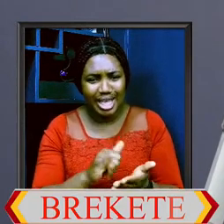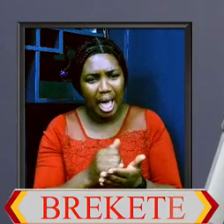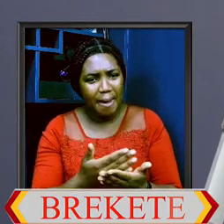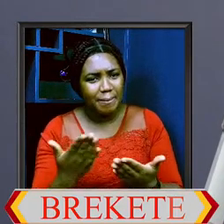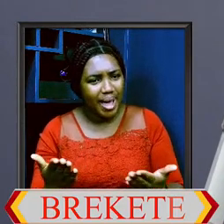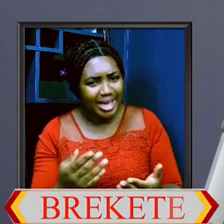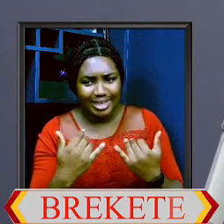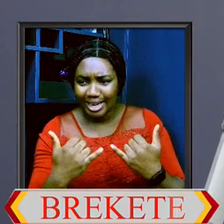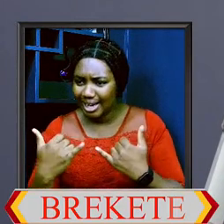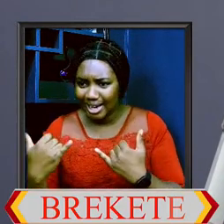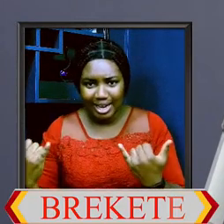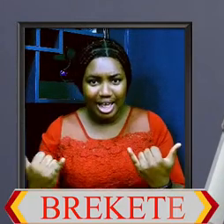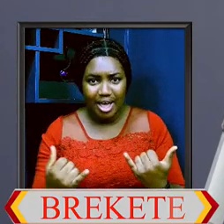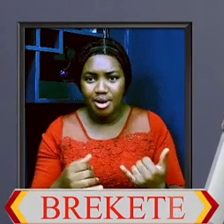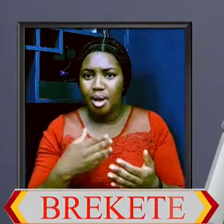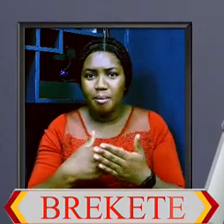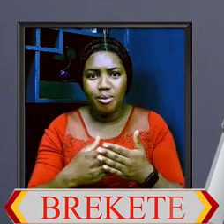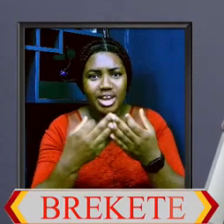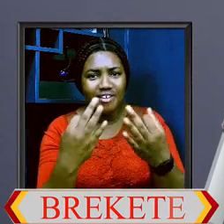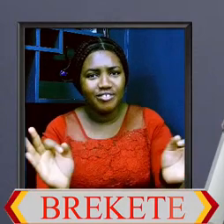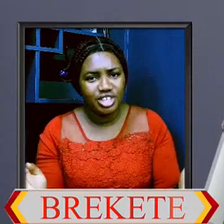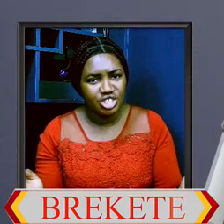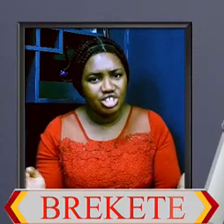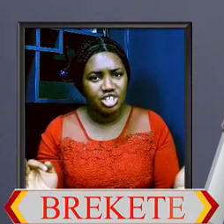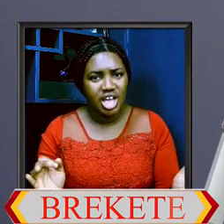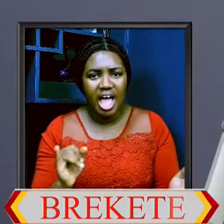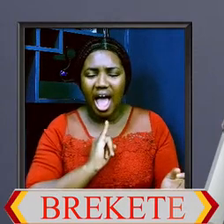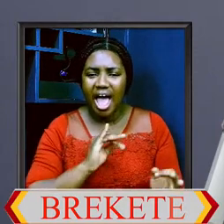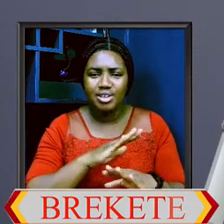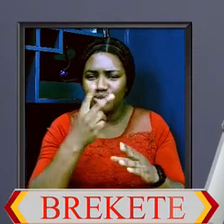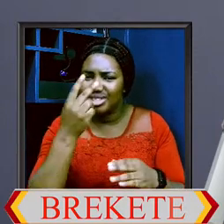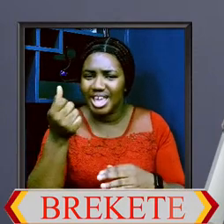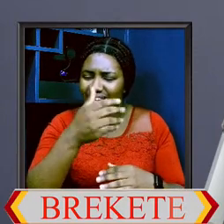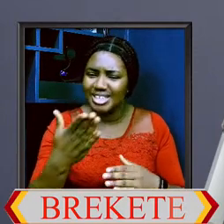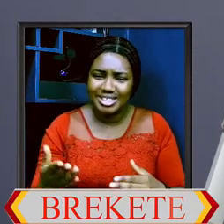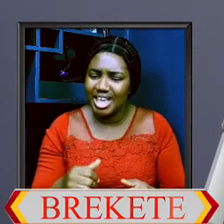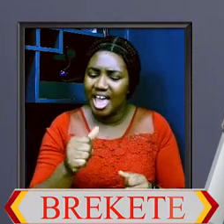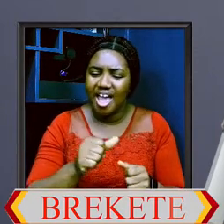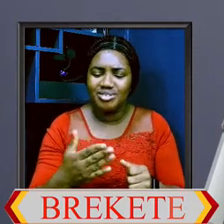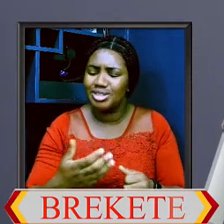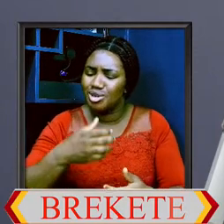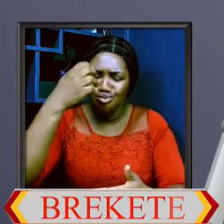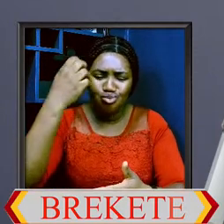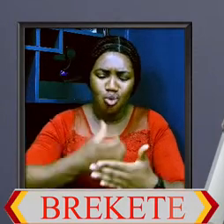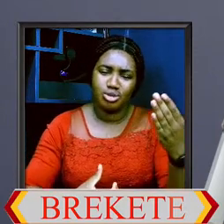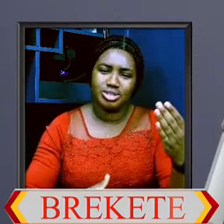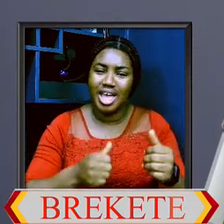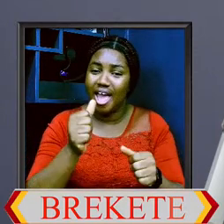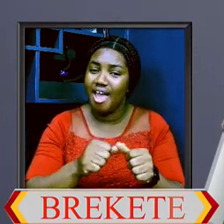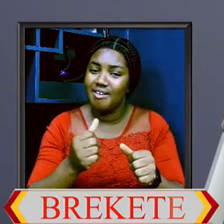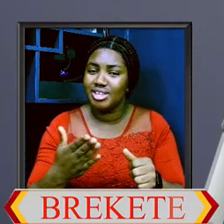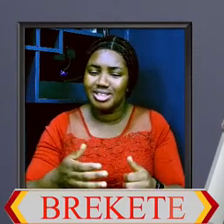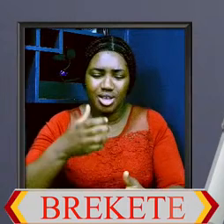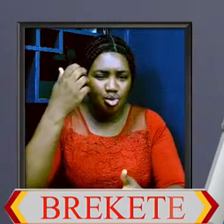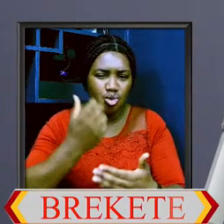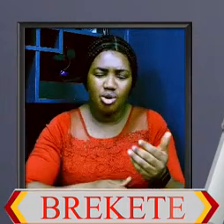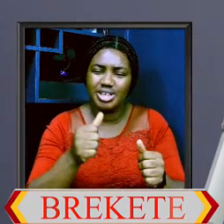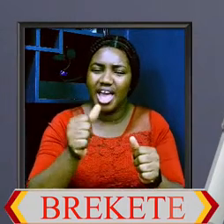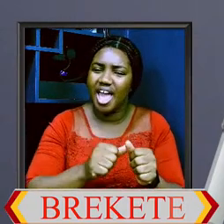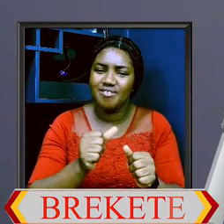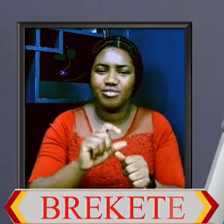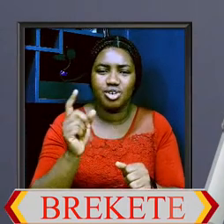wife 48 don't finish I don't see anything everything don't cost everything everything don't cost for